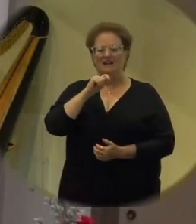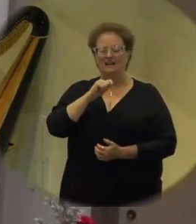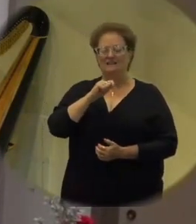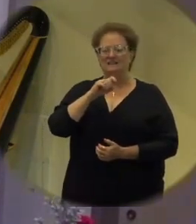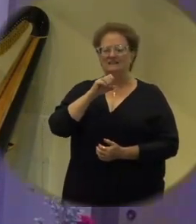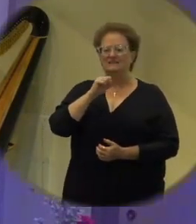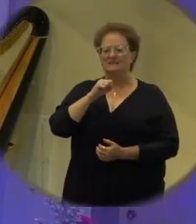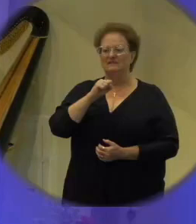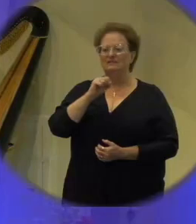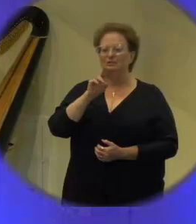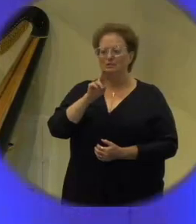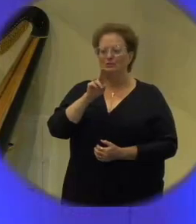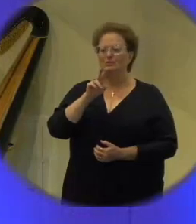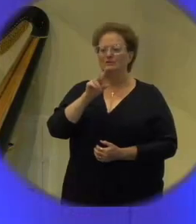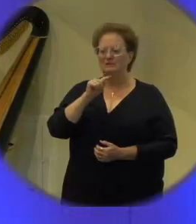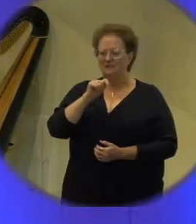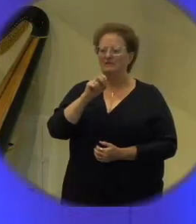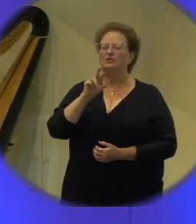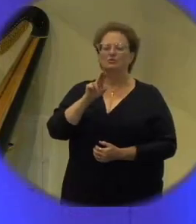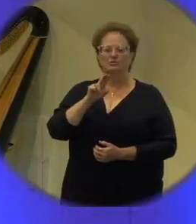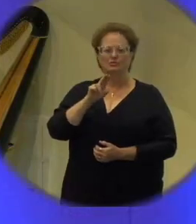speak? Wow.